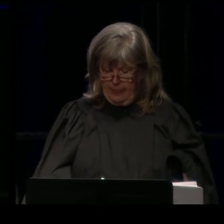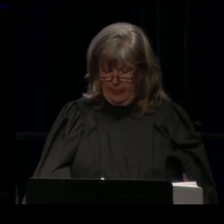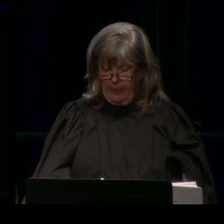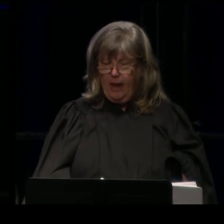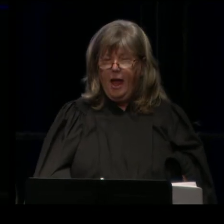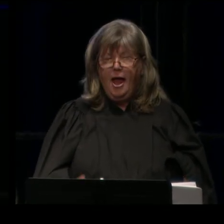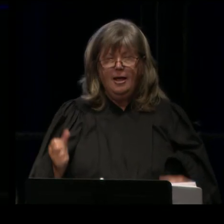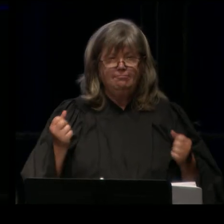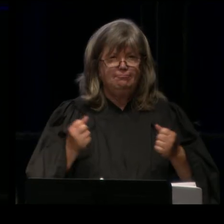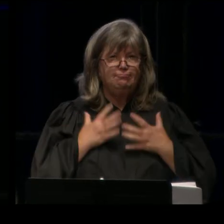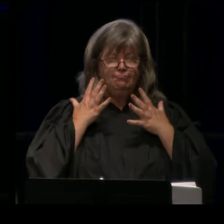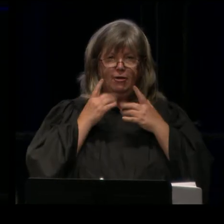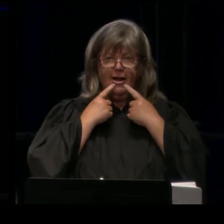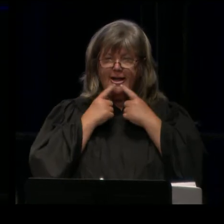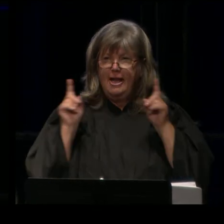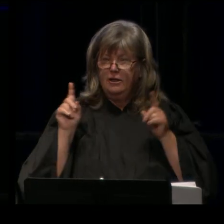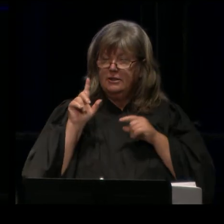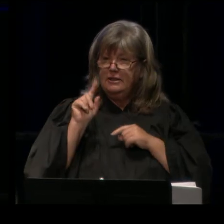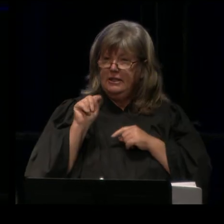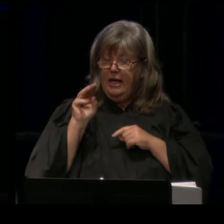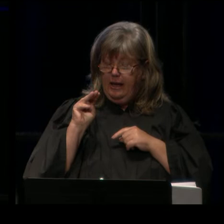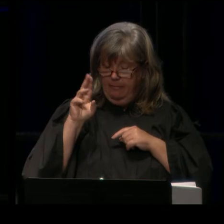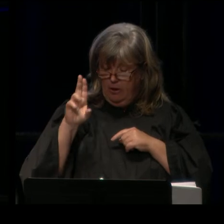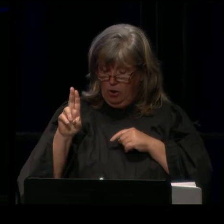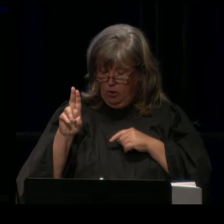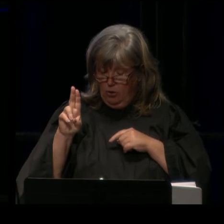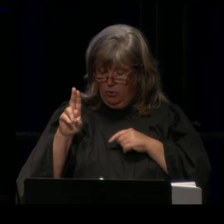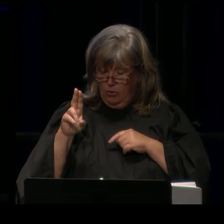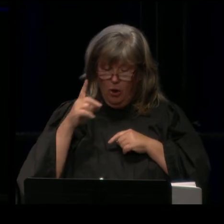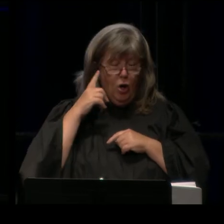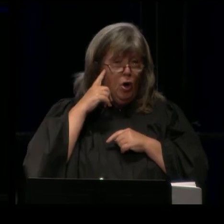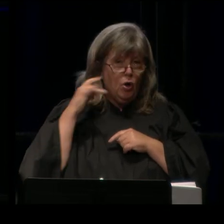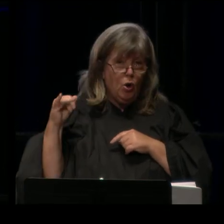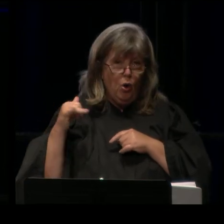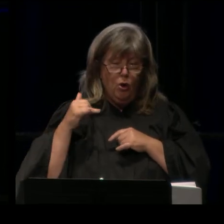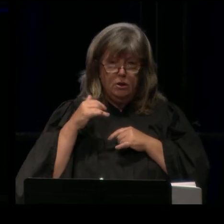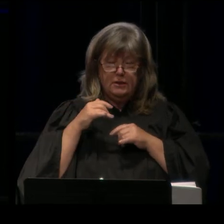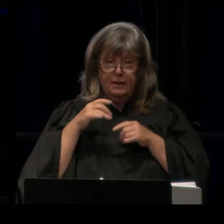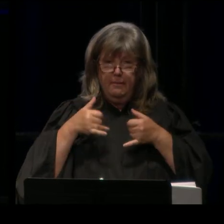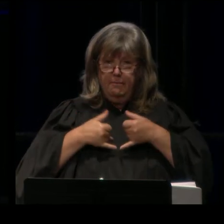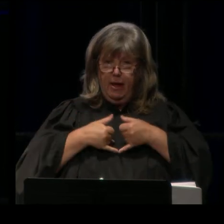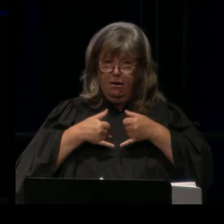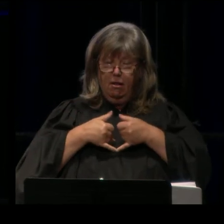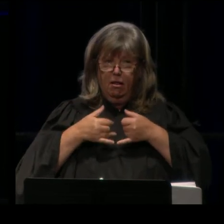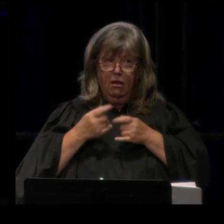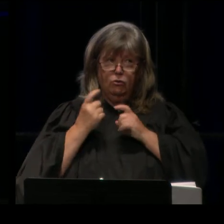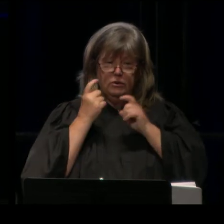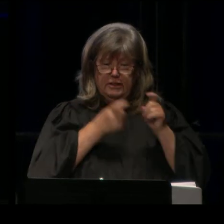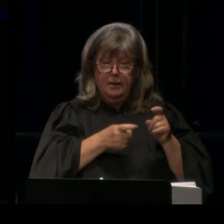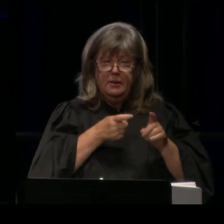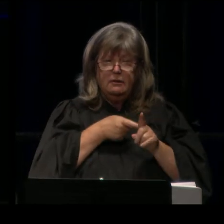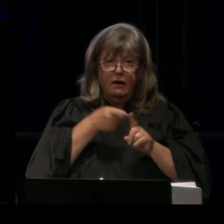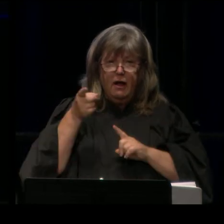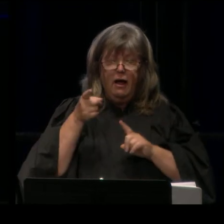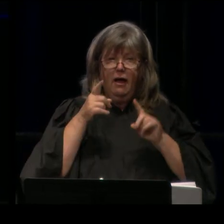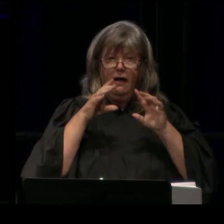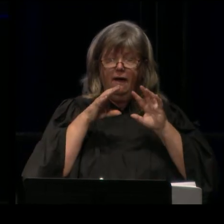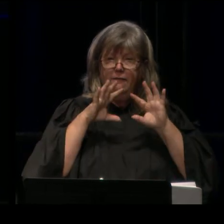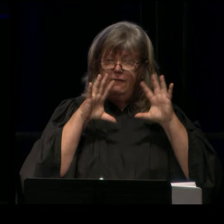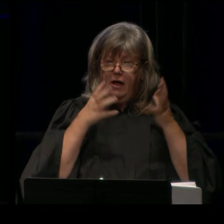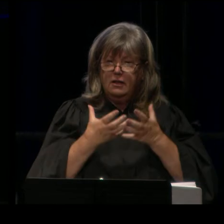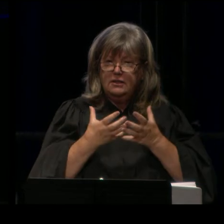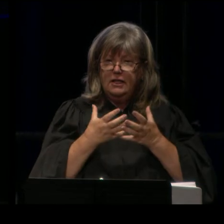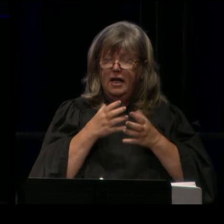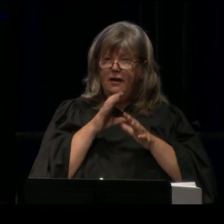I'm thrilled to announce that the Toronto Metropolitan University Gold Medal recipient for the Faculty of Engineering and Architectural